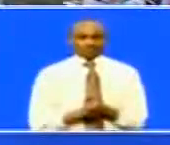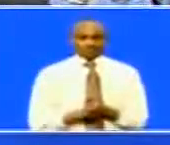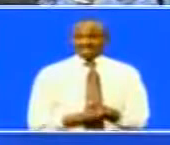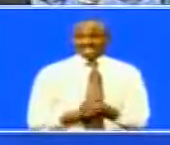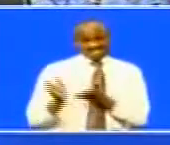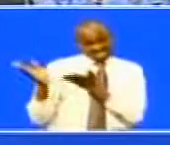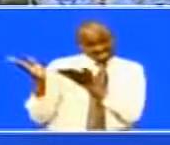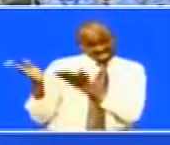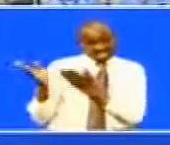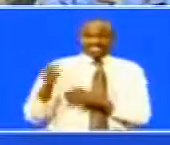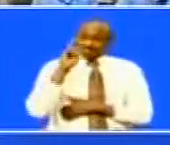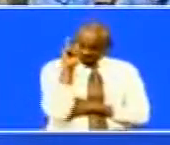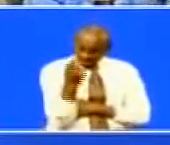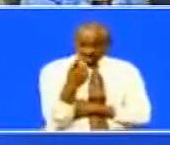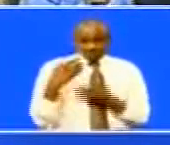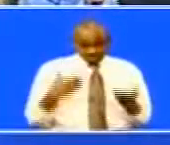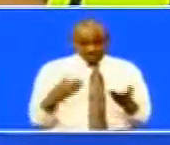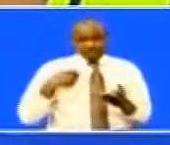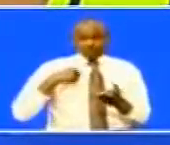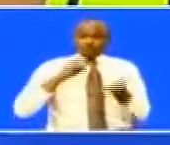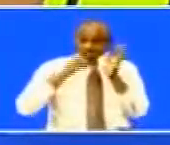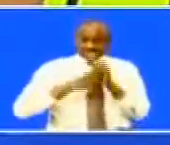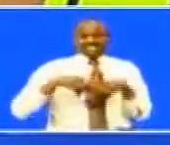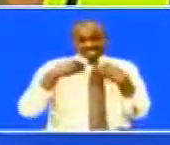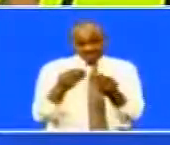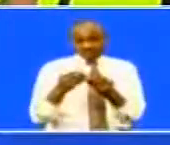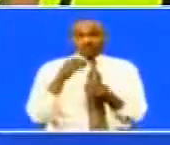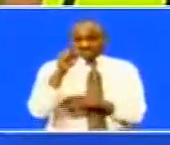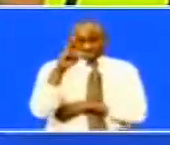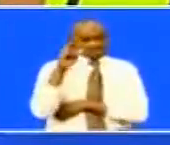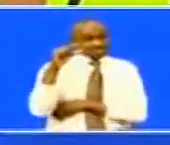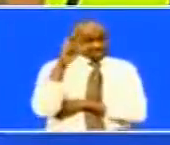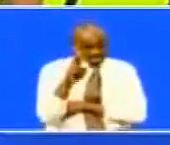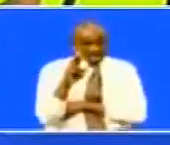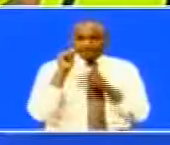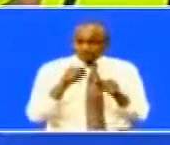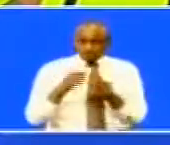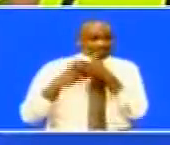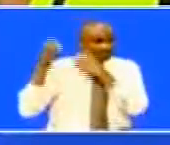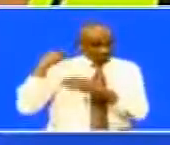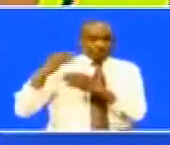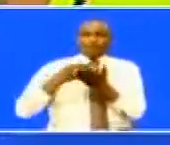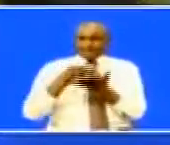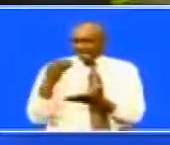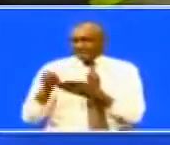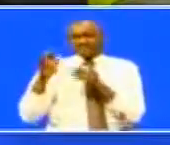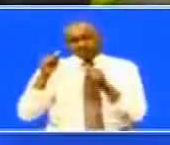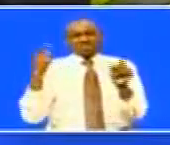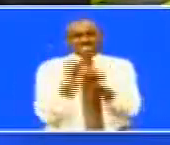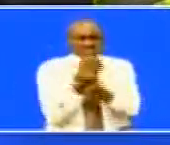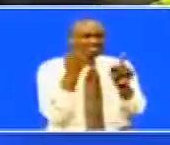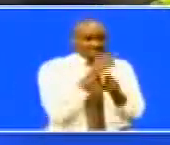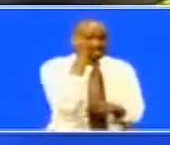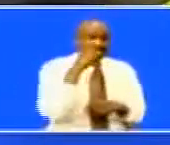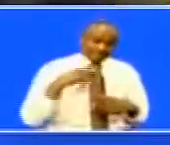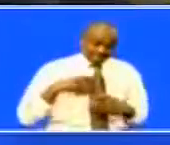This is the first major local steel supply contract CRBC will be undertaking after previously buying smaller consignments from different